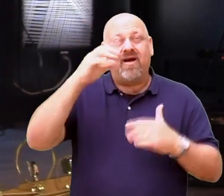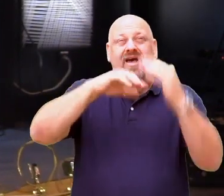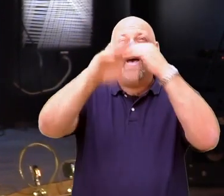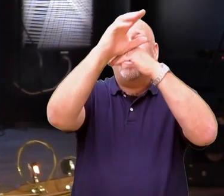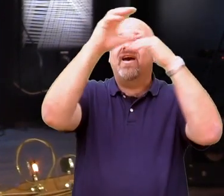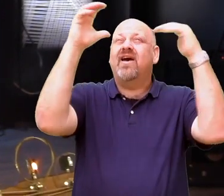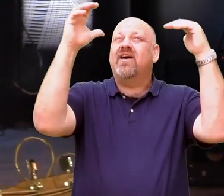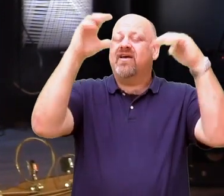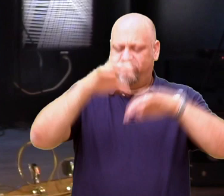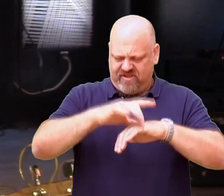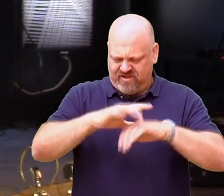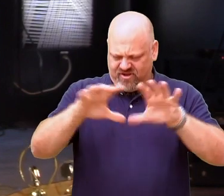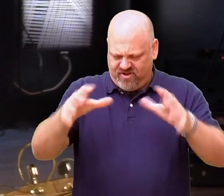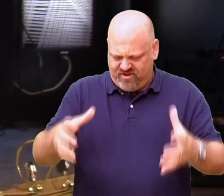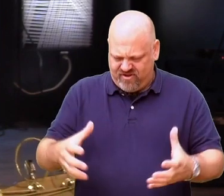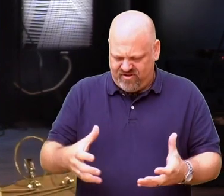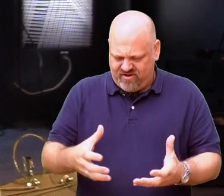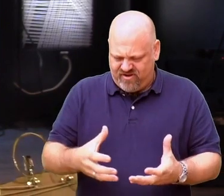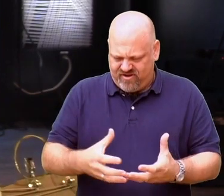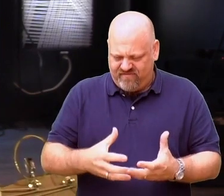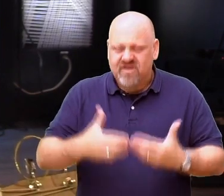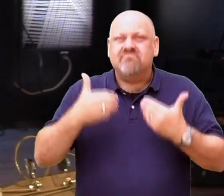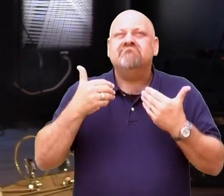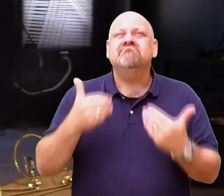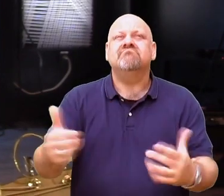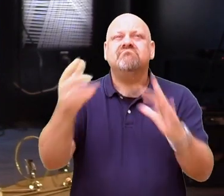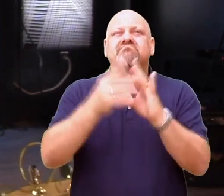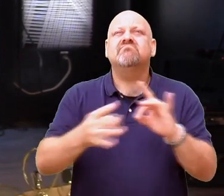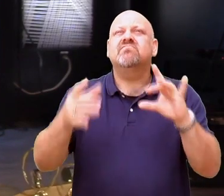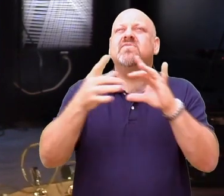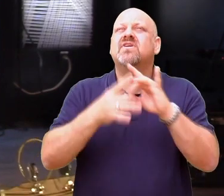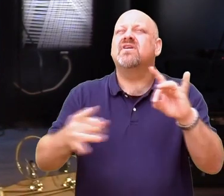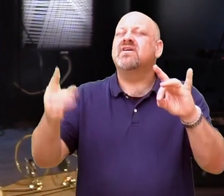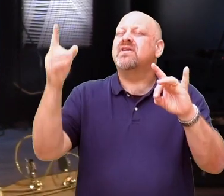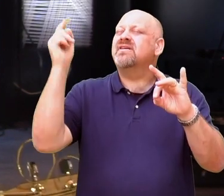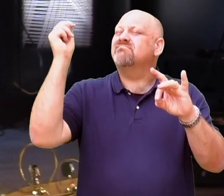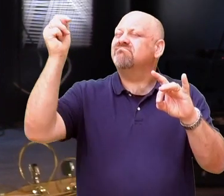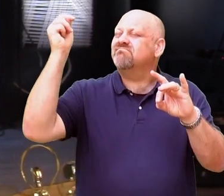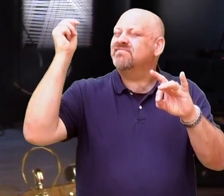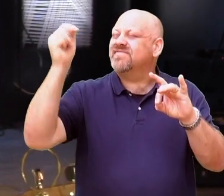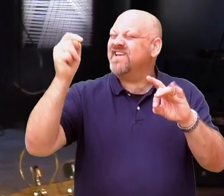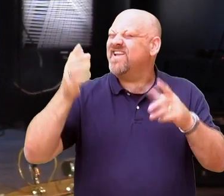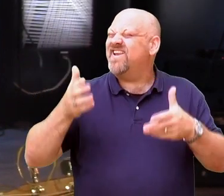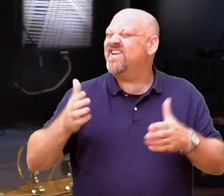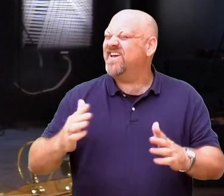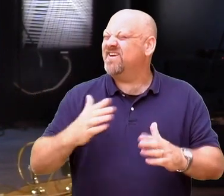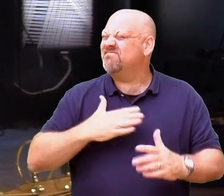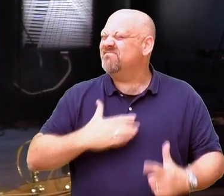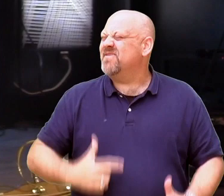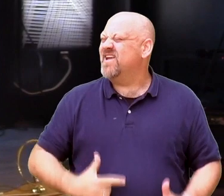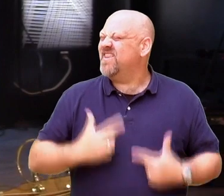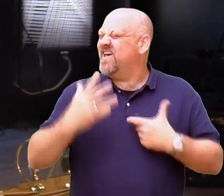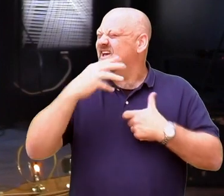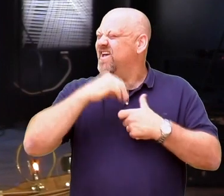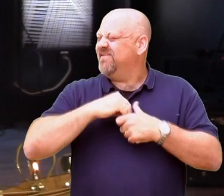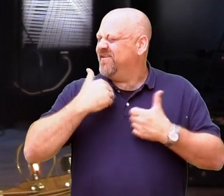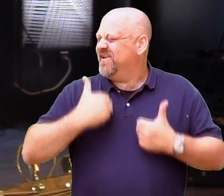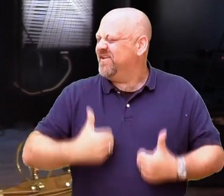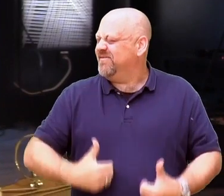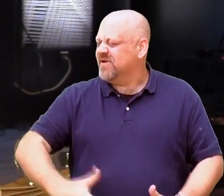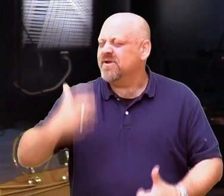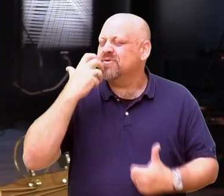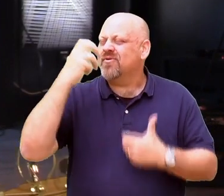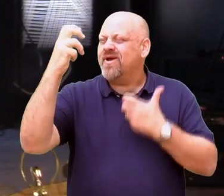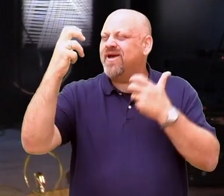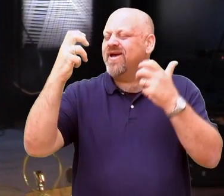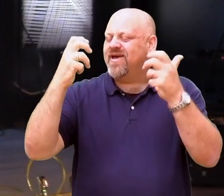So let all creation testify, let this life within me